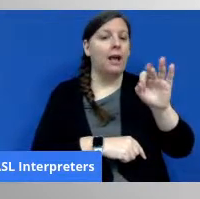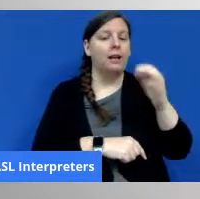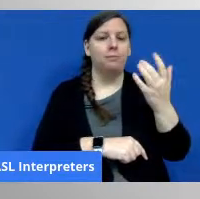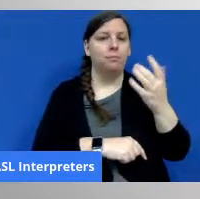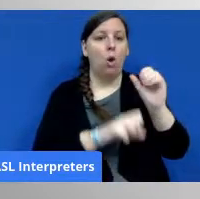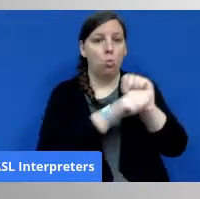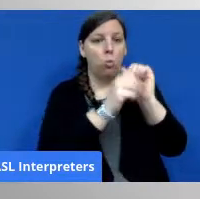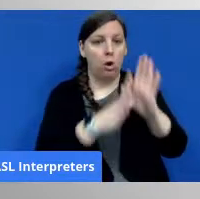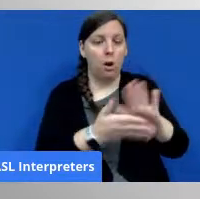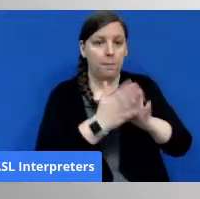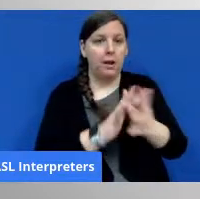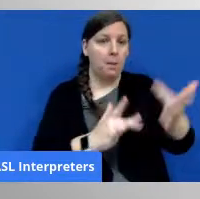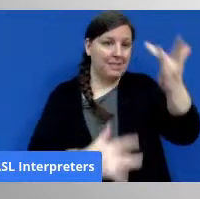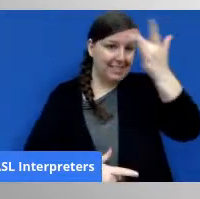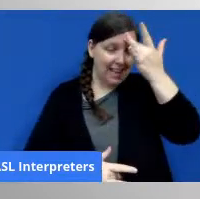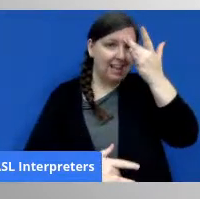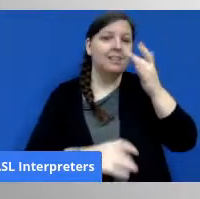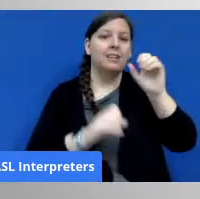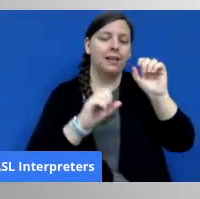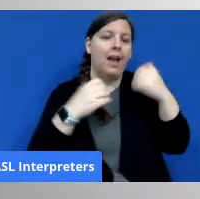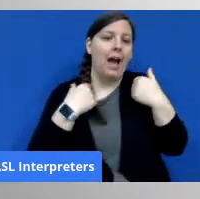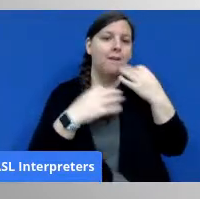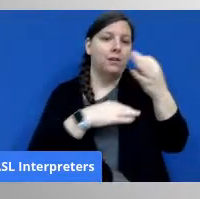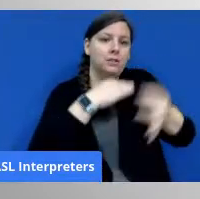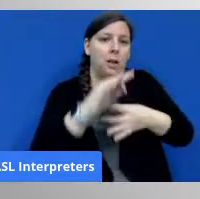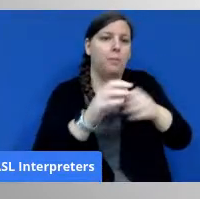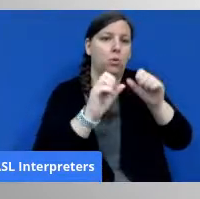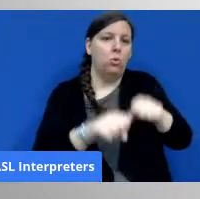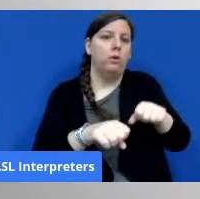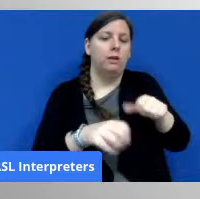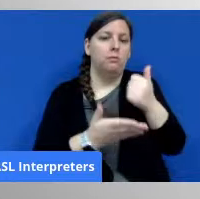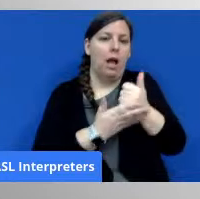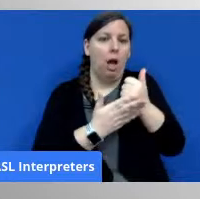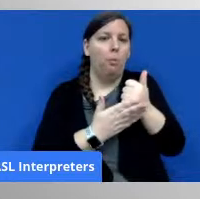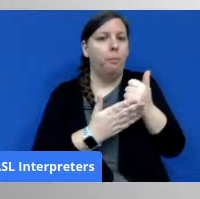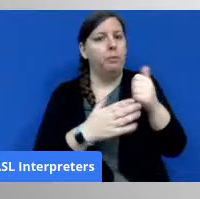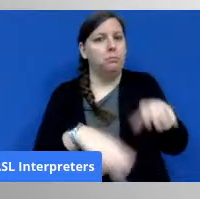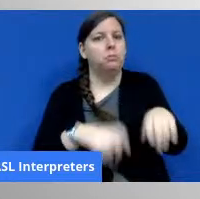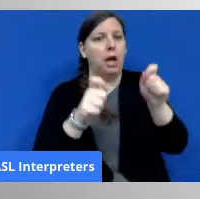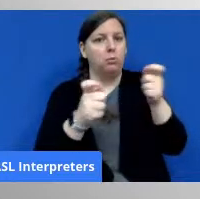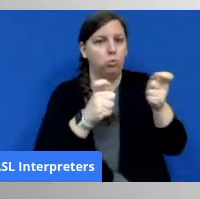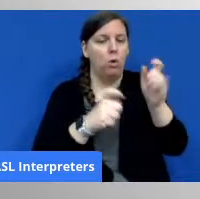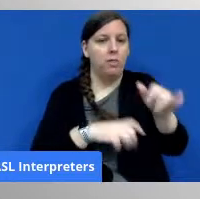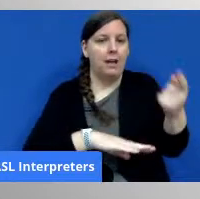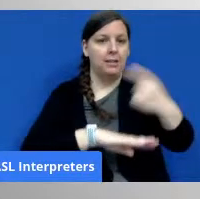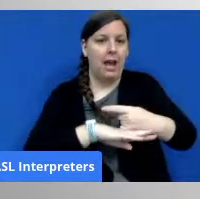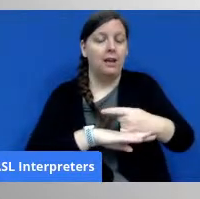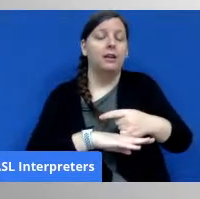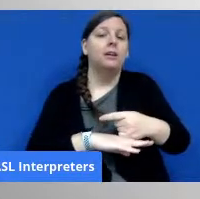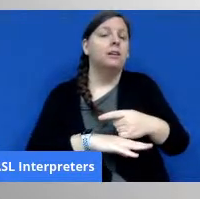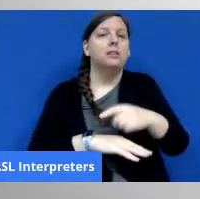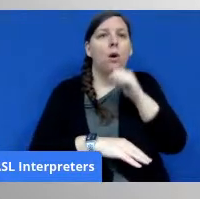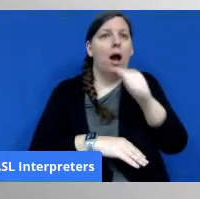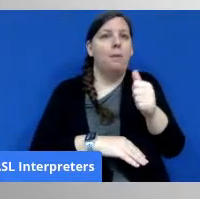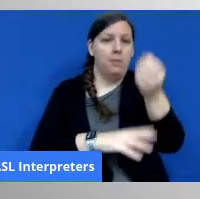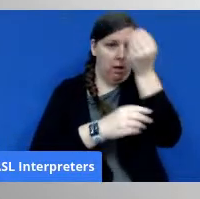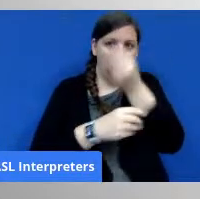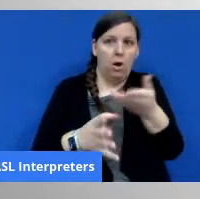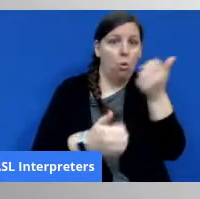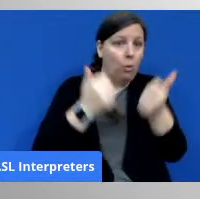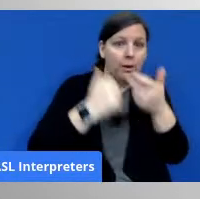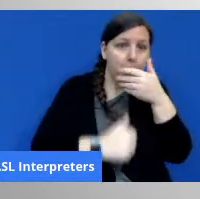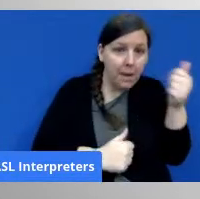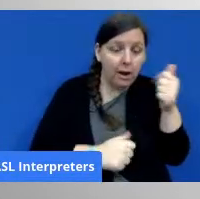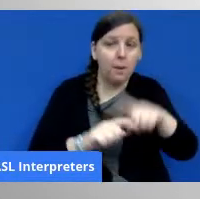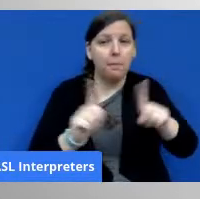it's important. I'm not making any normative value judgments about what's better, what, one or the other, but it